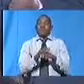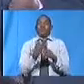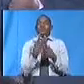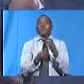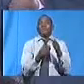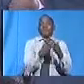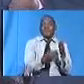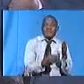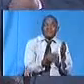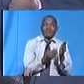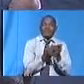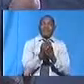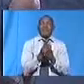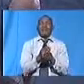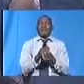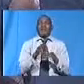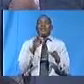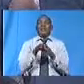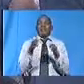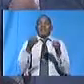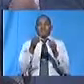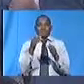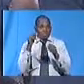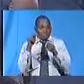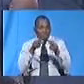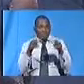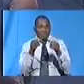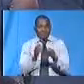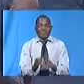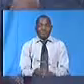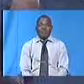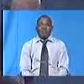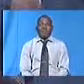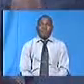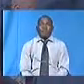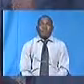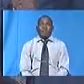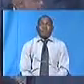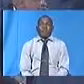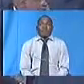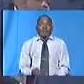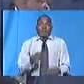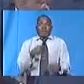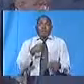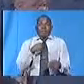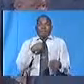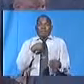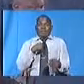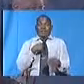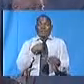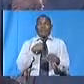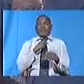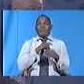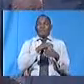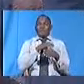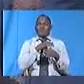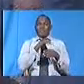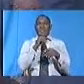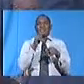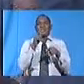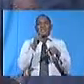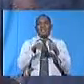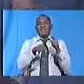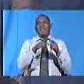omission by a presiding officer to sign. My Lord, I can't conclude my